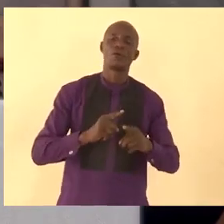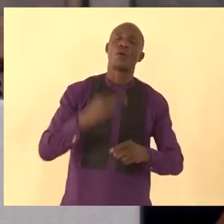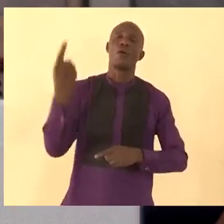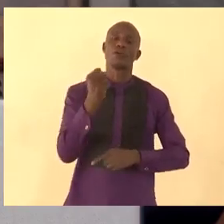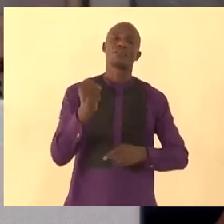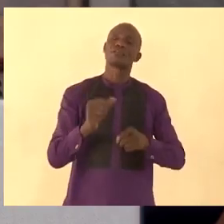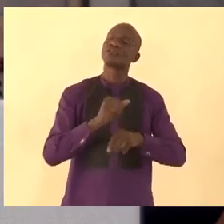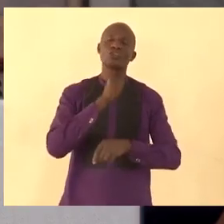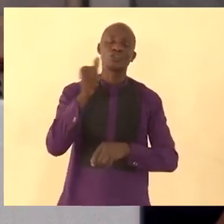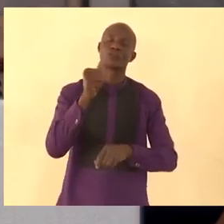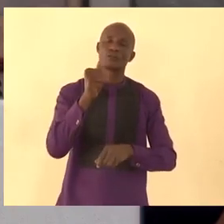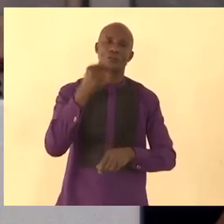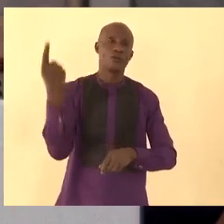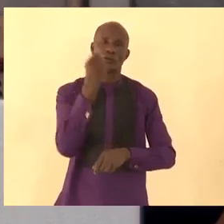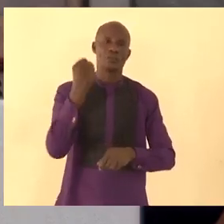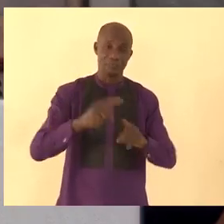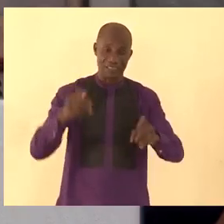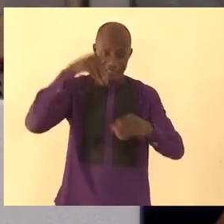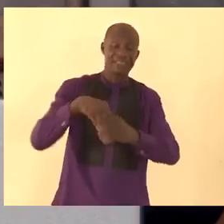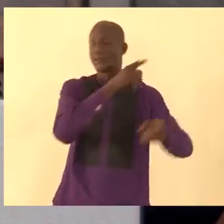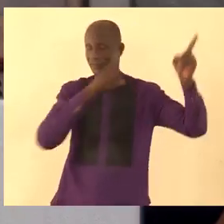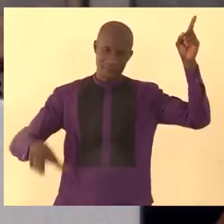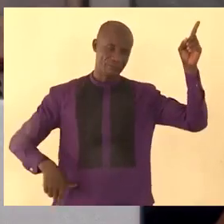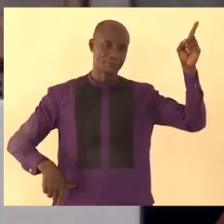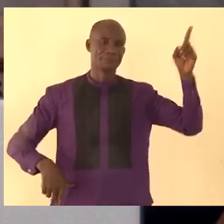where? In the Lord.